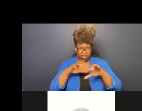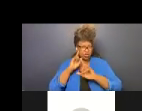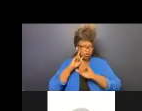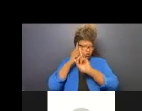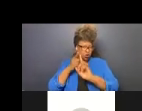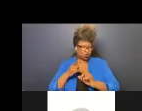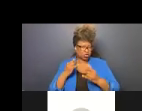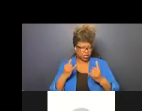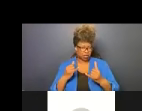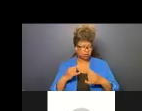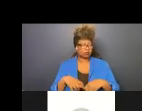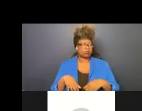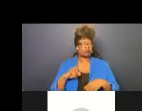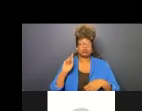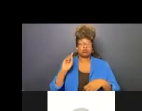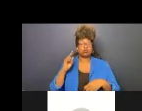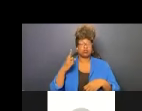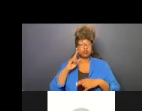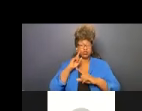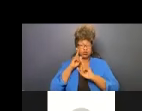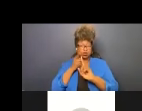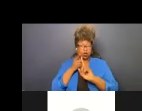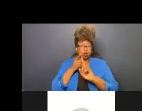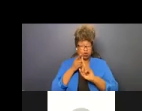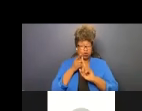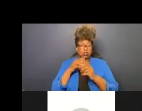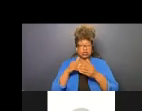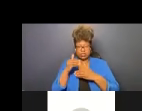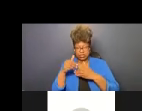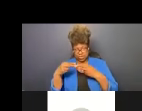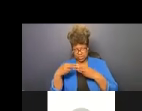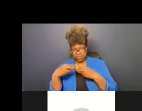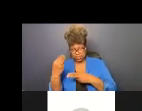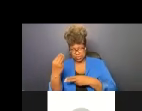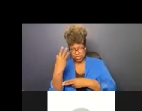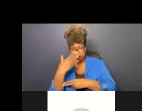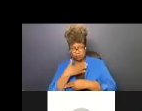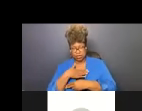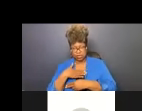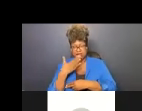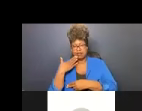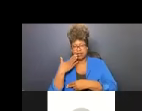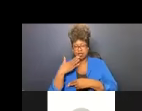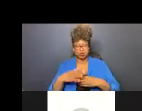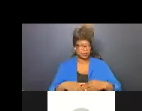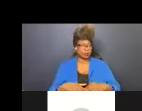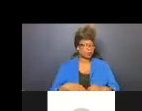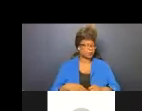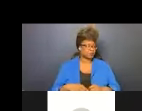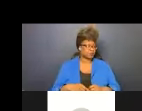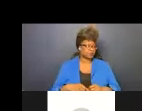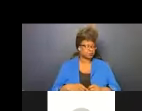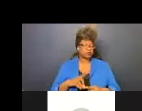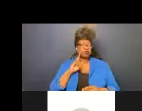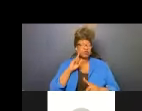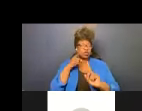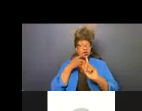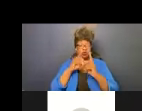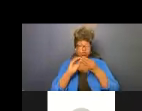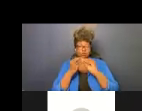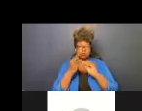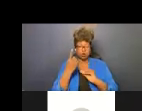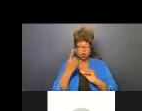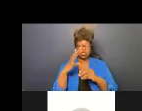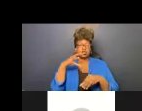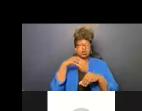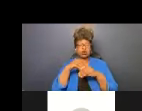first one, we could just progress to the next slide, please. Thank you. So goal 1 is incorporate resilience